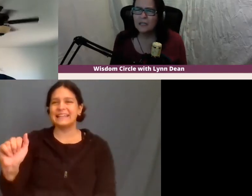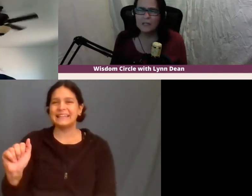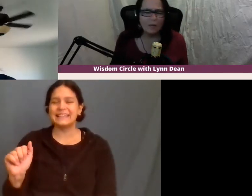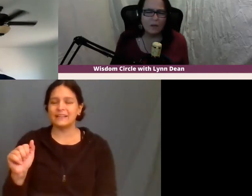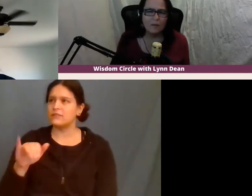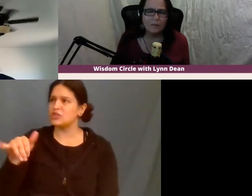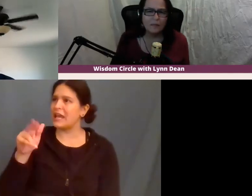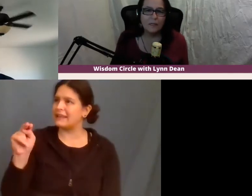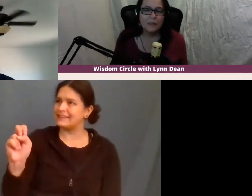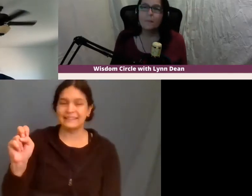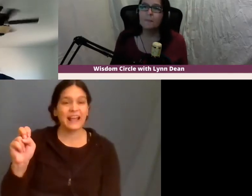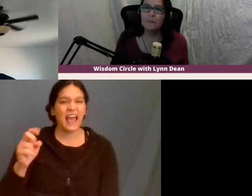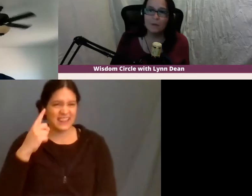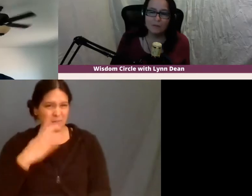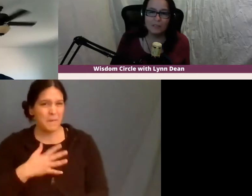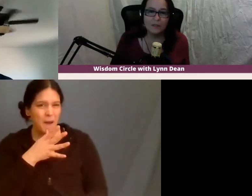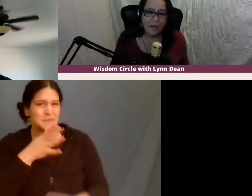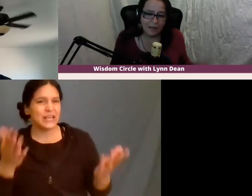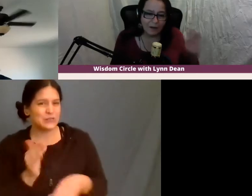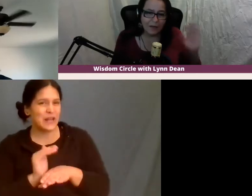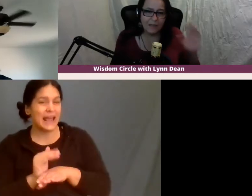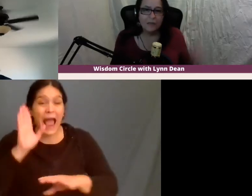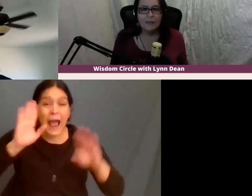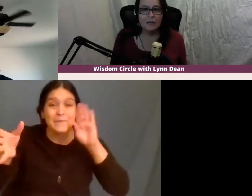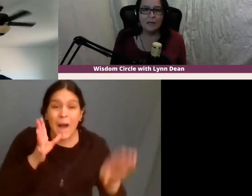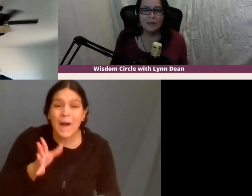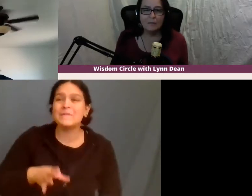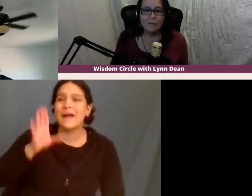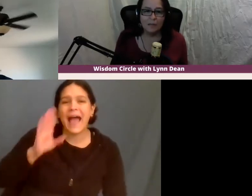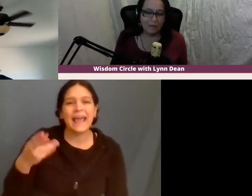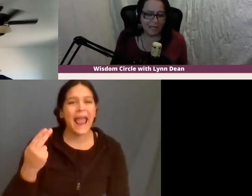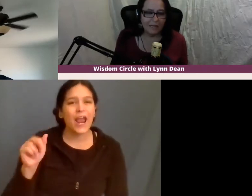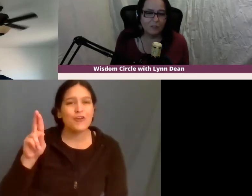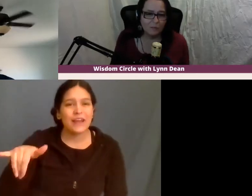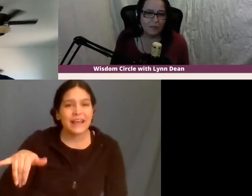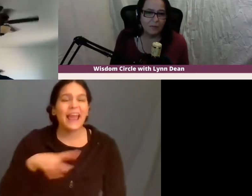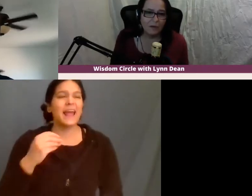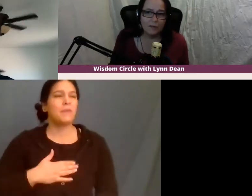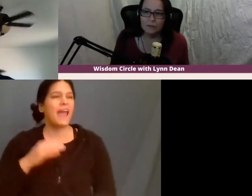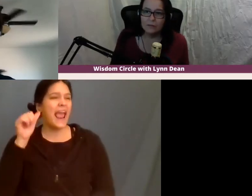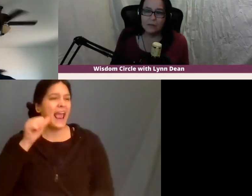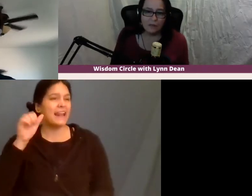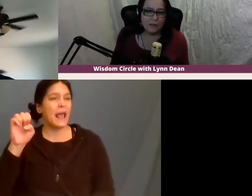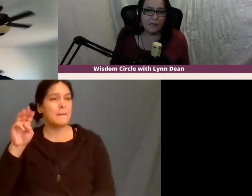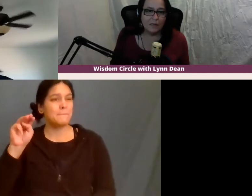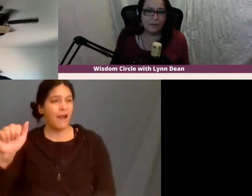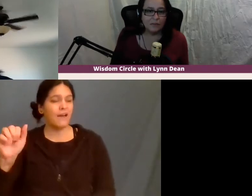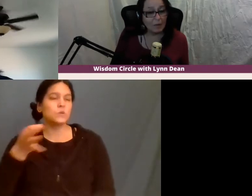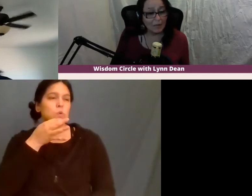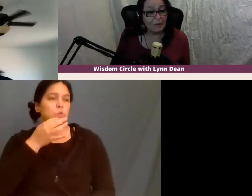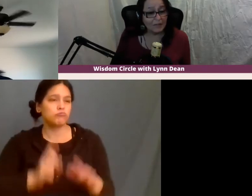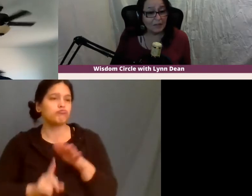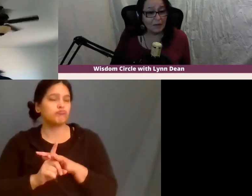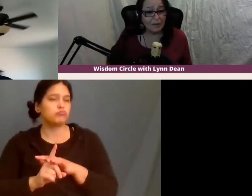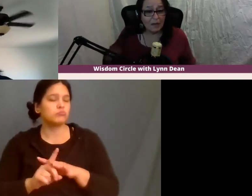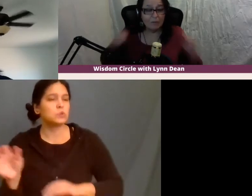tonight. Hi, Mom. Yep, my mom's here. Hi, Harry. And my Aunt Emma should be coming on too. So